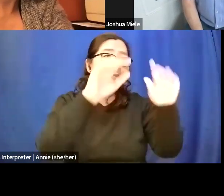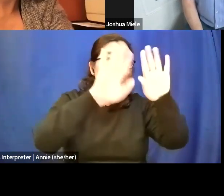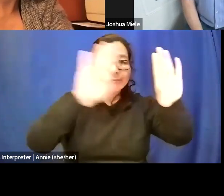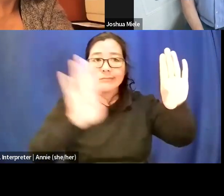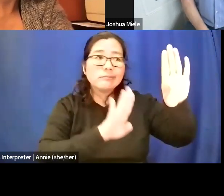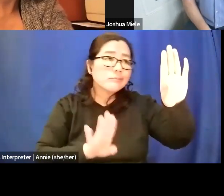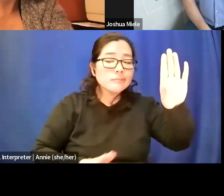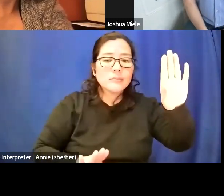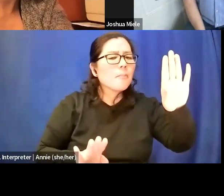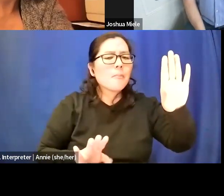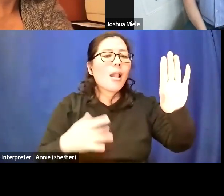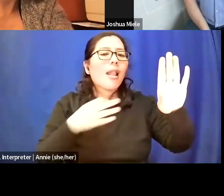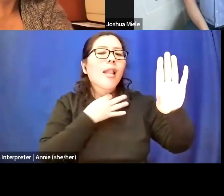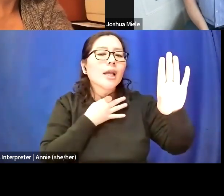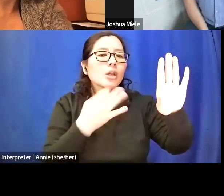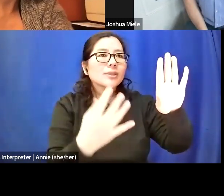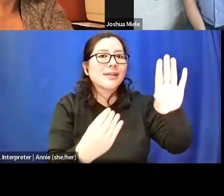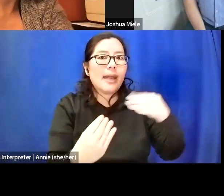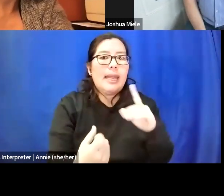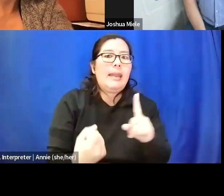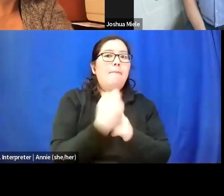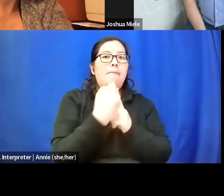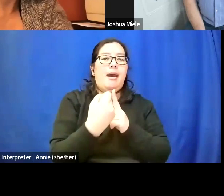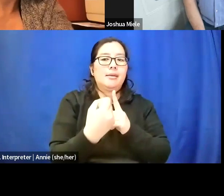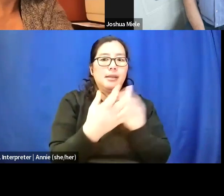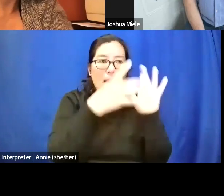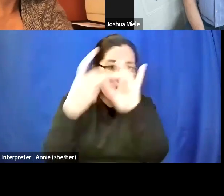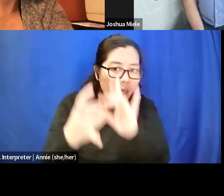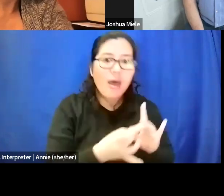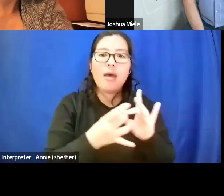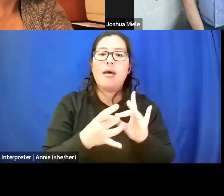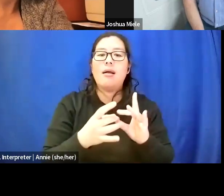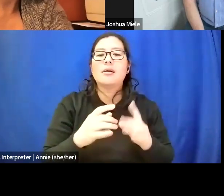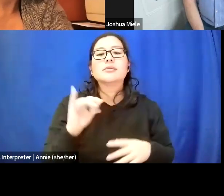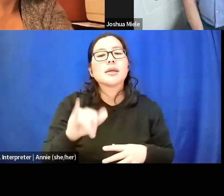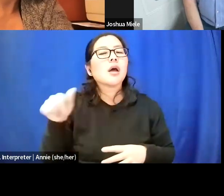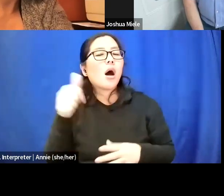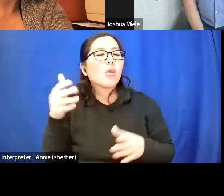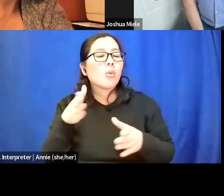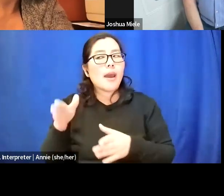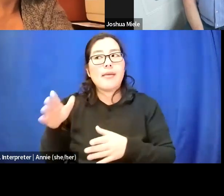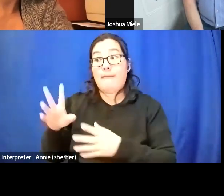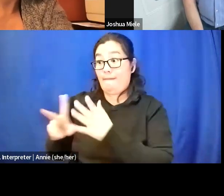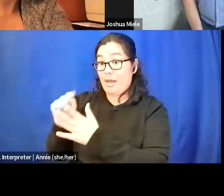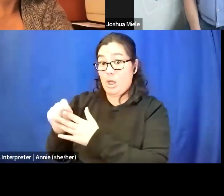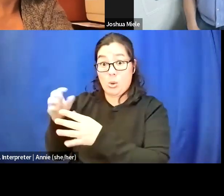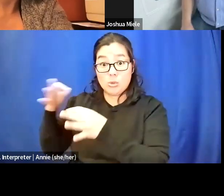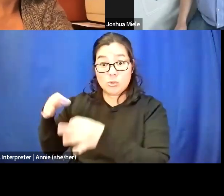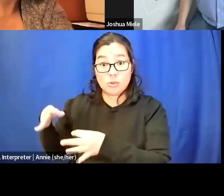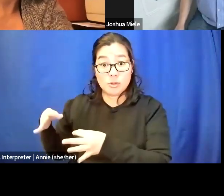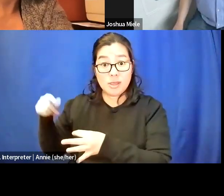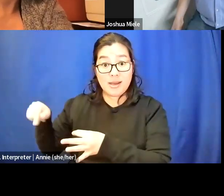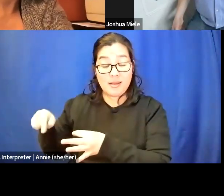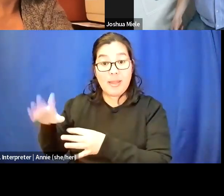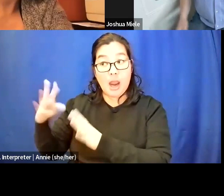what that does visually, and so that's another place where video description tenets and techniques